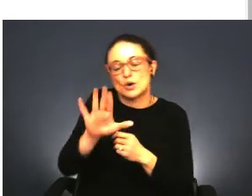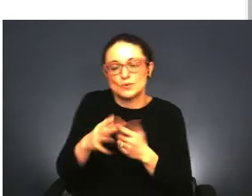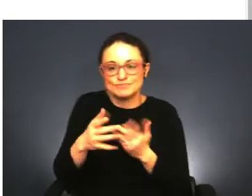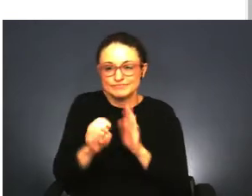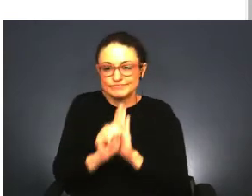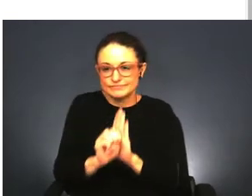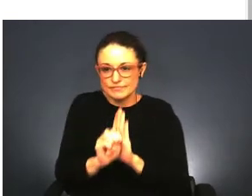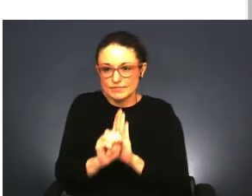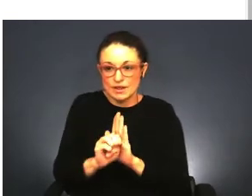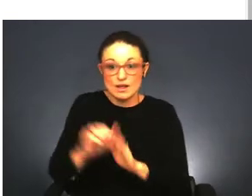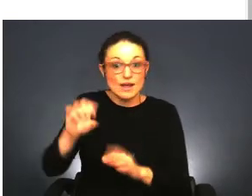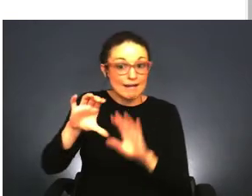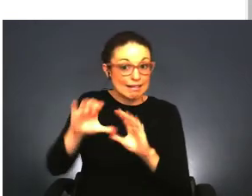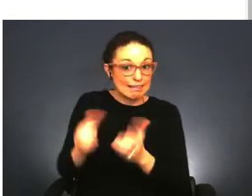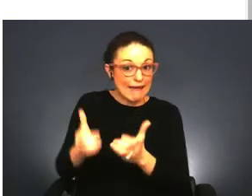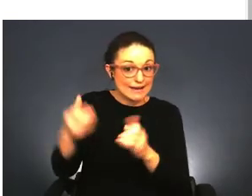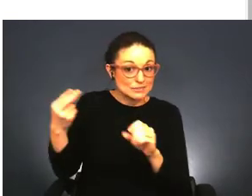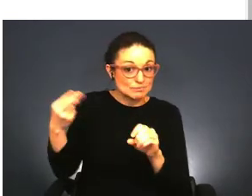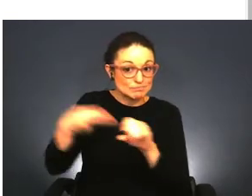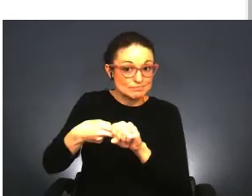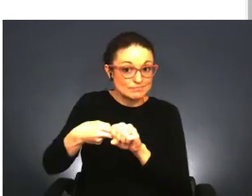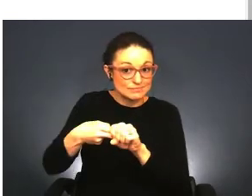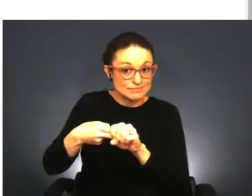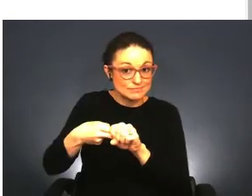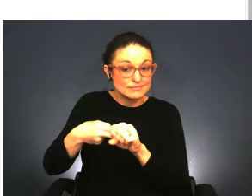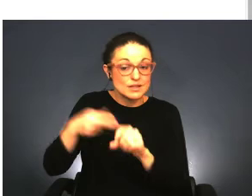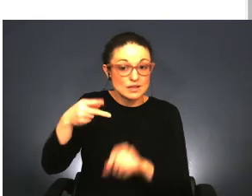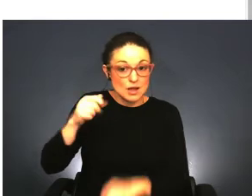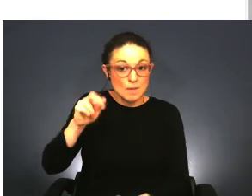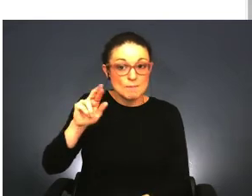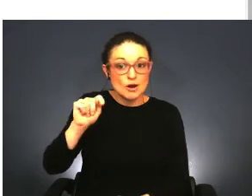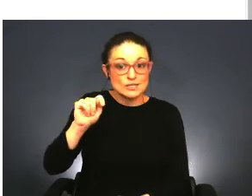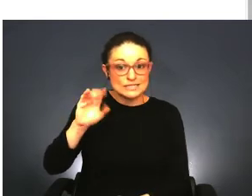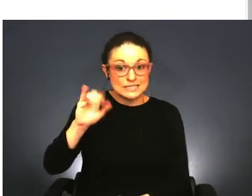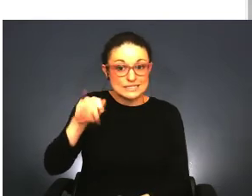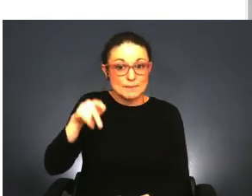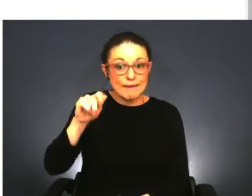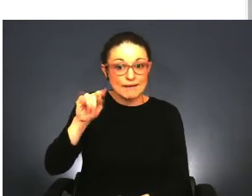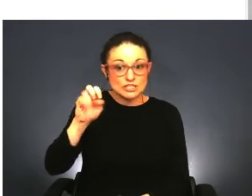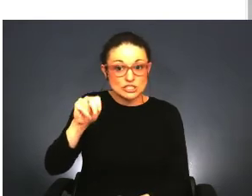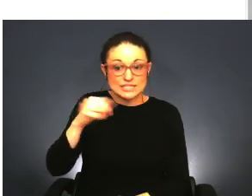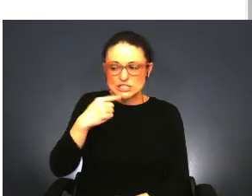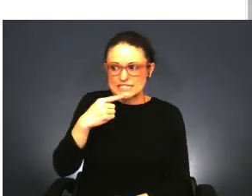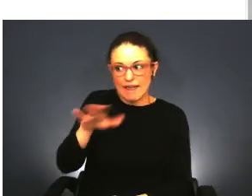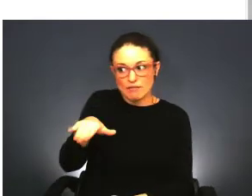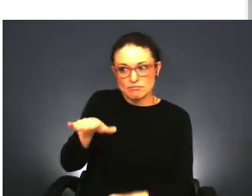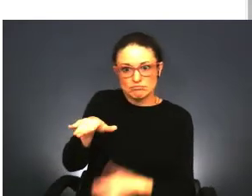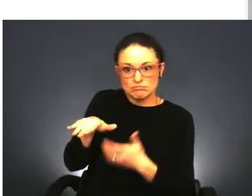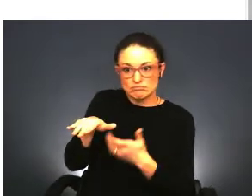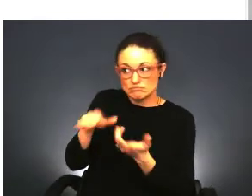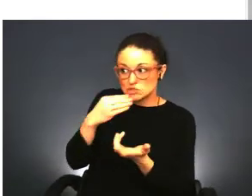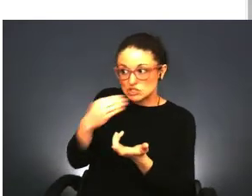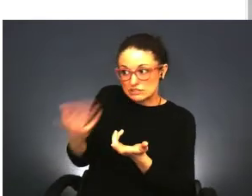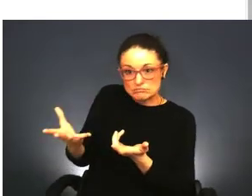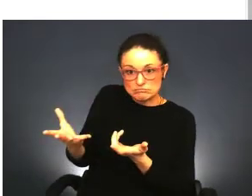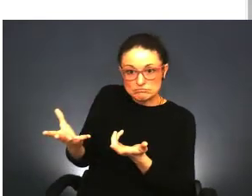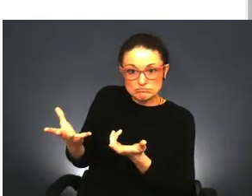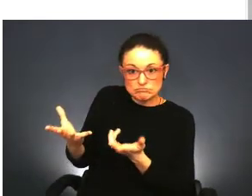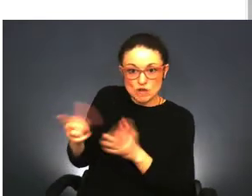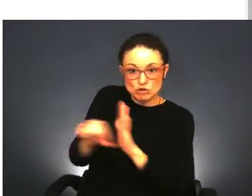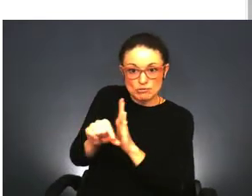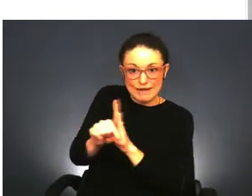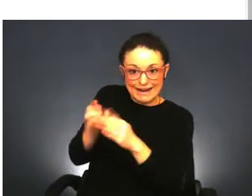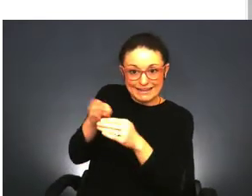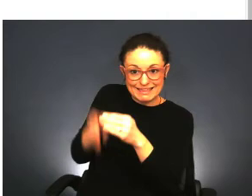is class participation. Let's just say that you wanted to give your students a grade at the end of the term related to how well